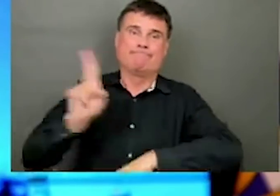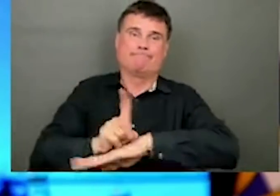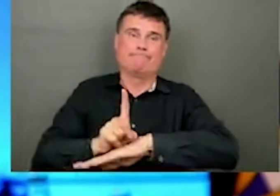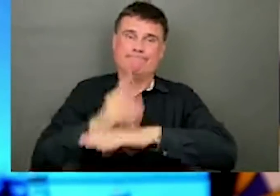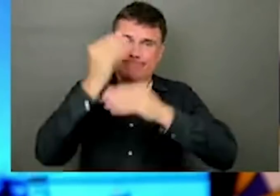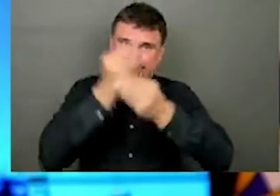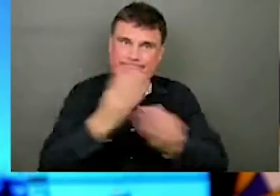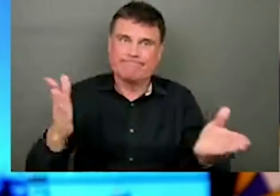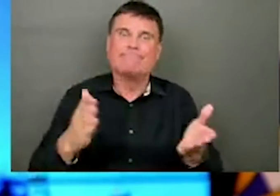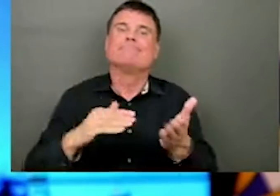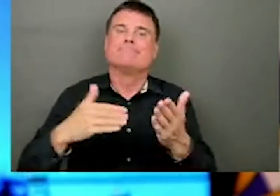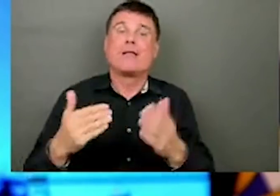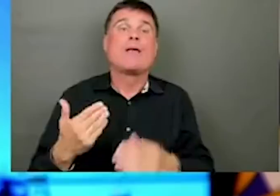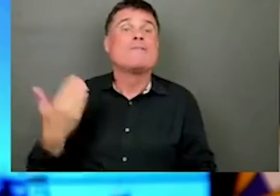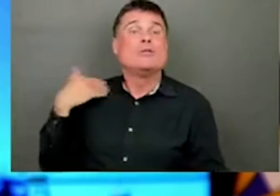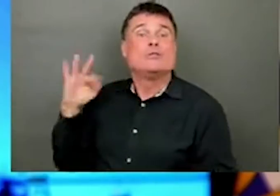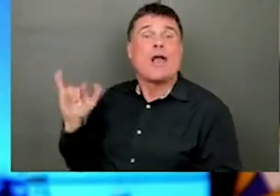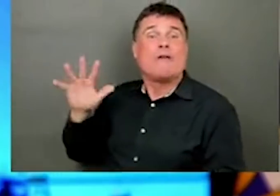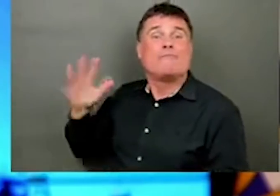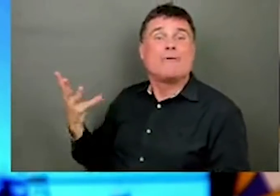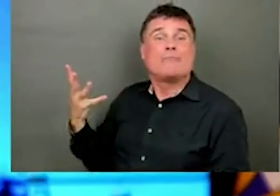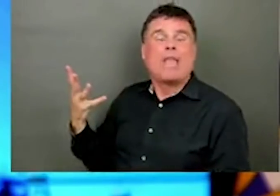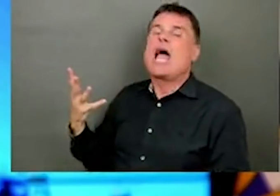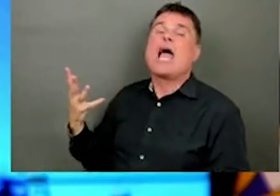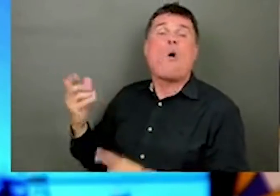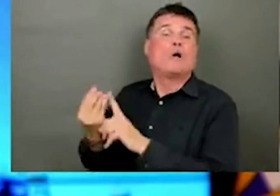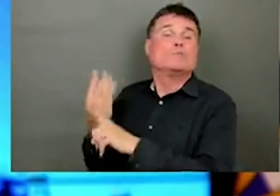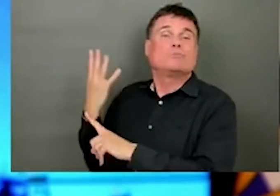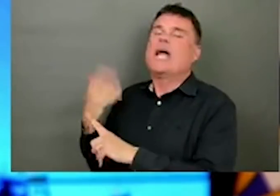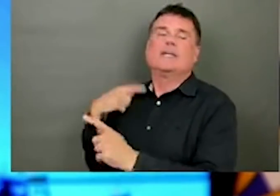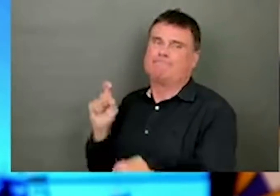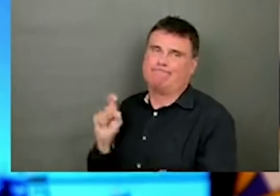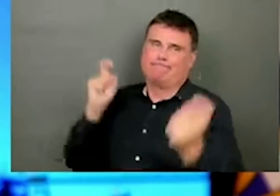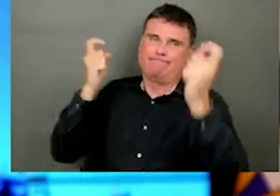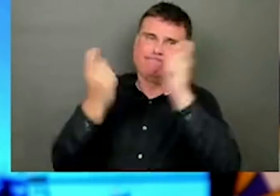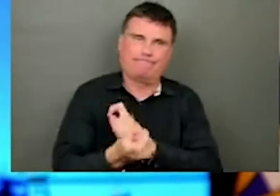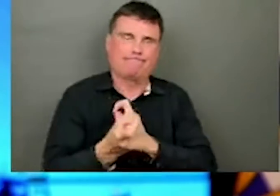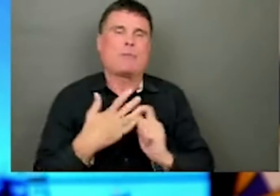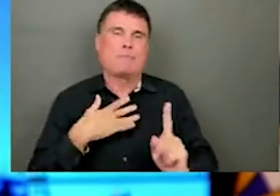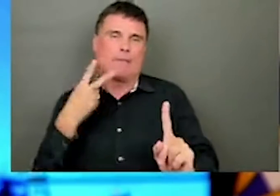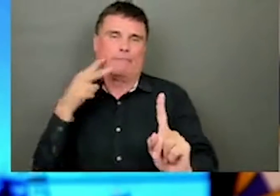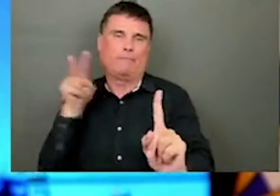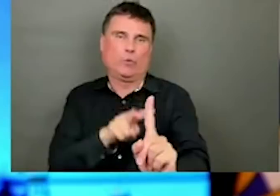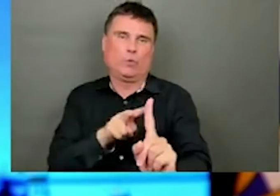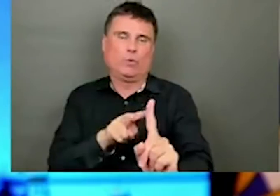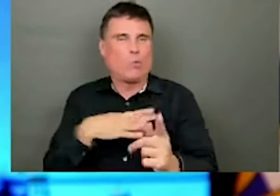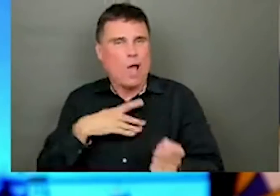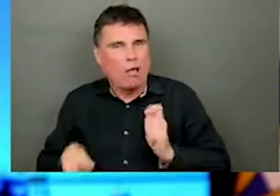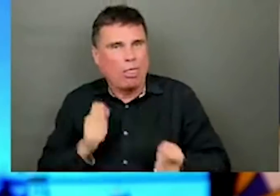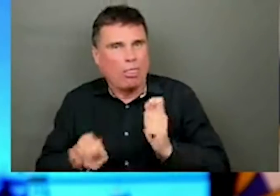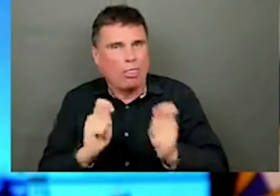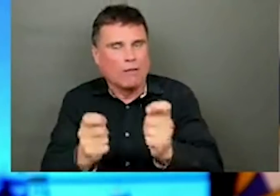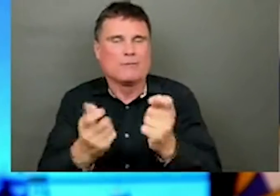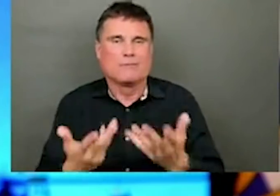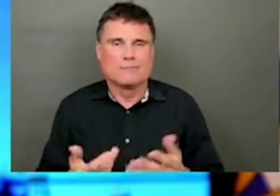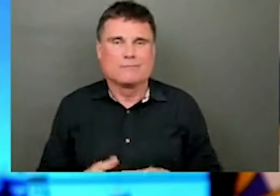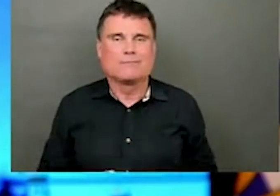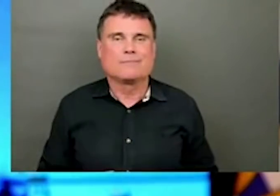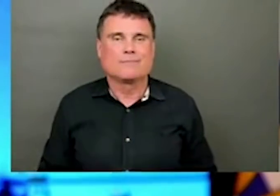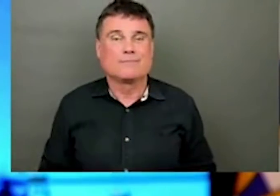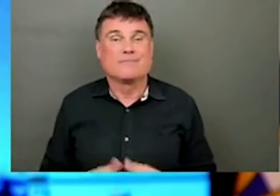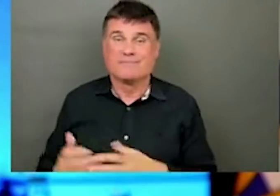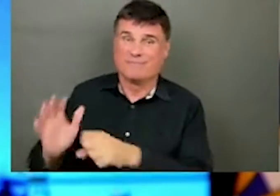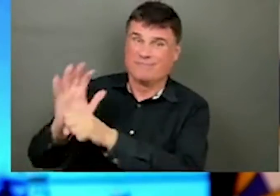we thought would be the approach earlier on in June. So, these are, as I